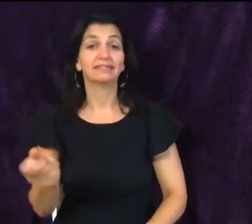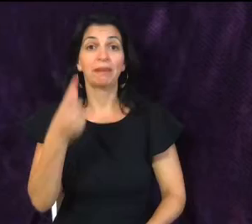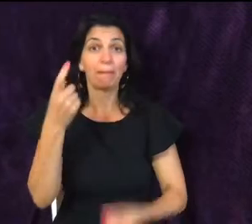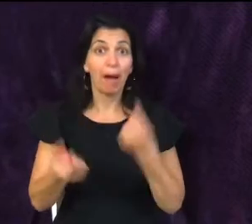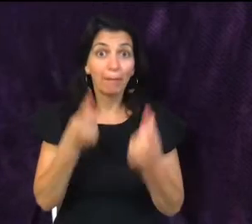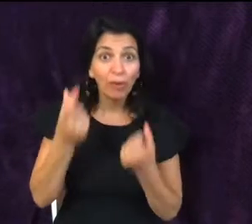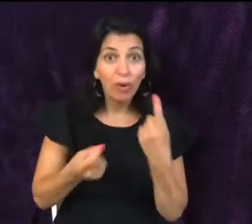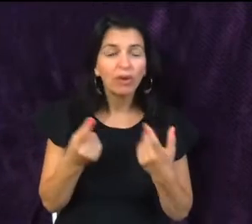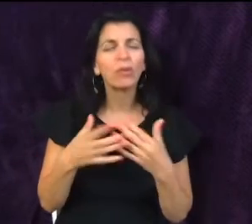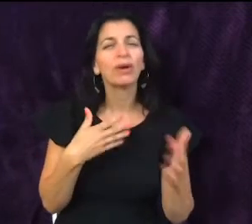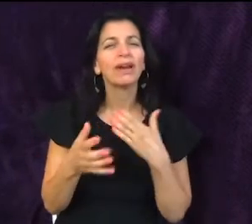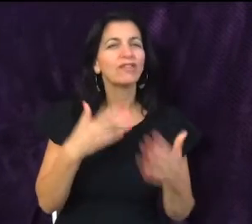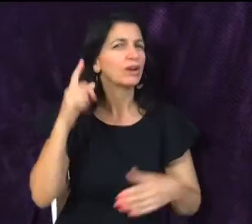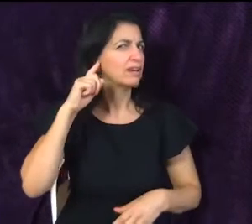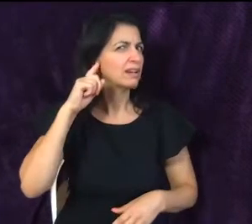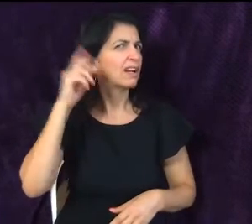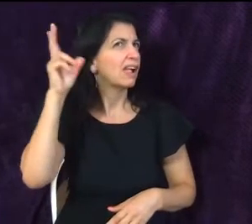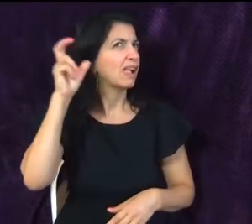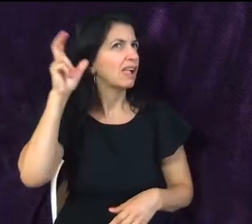sound.